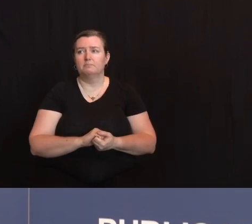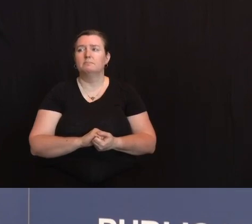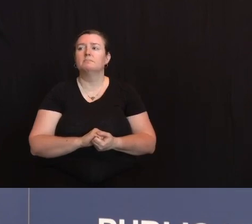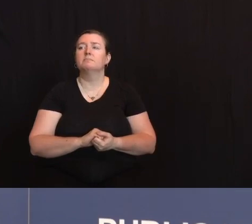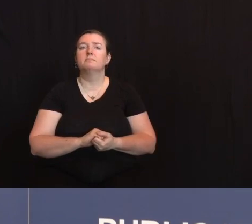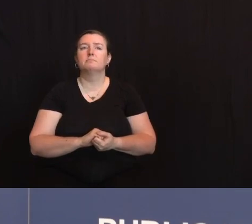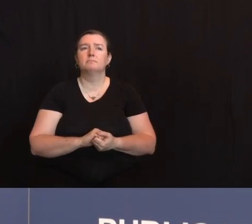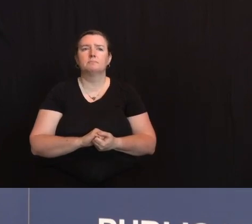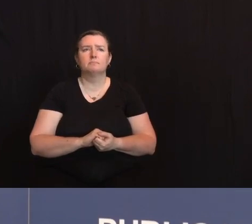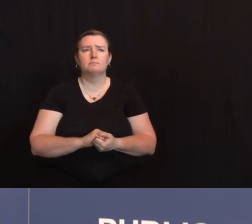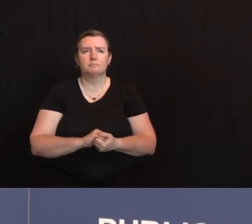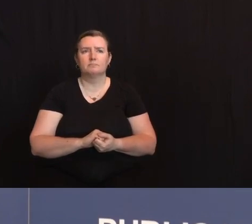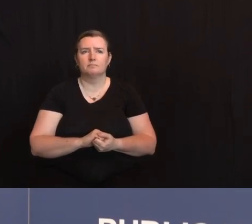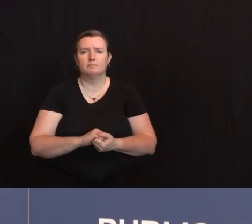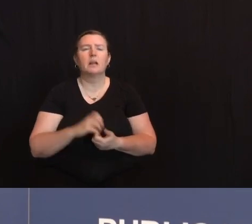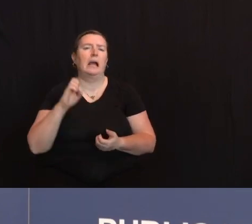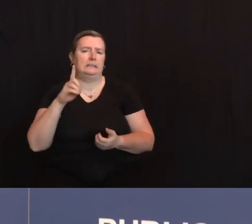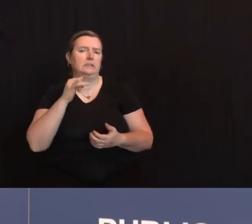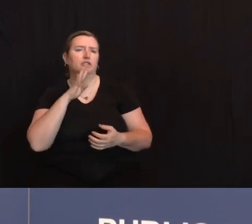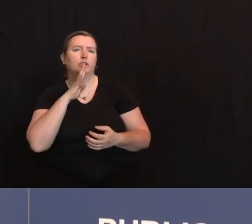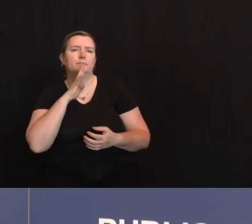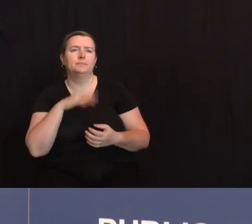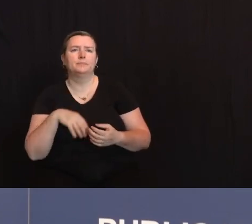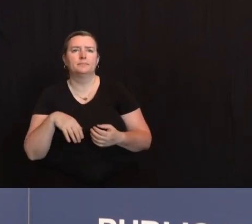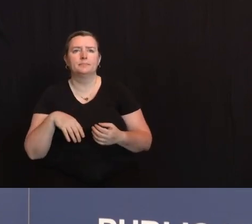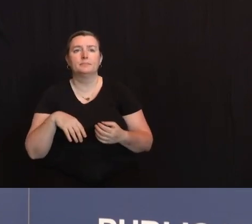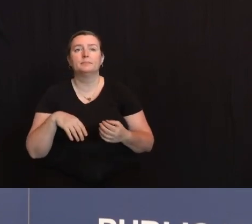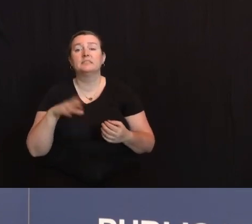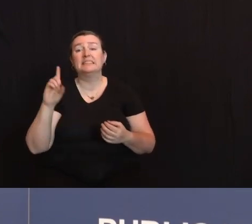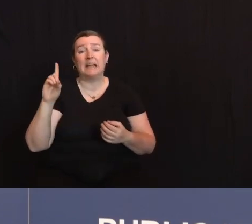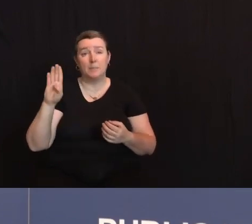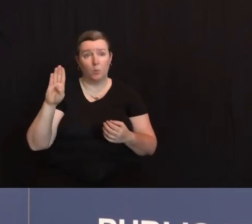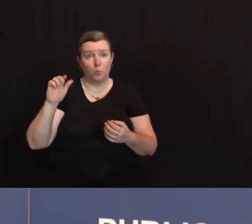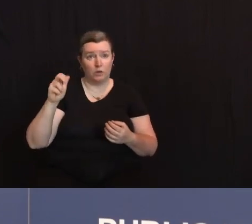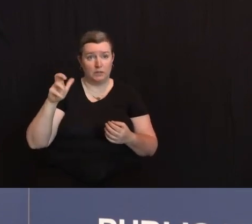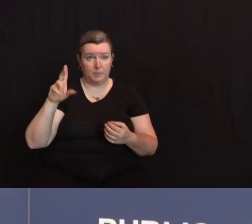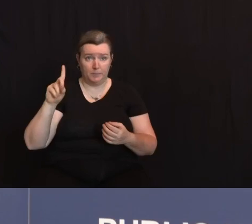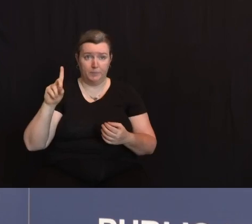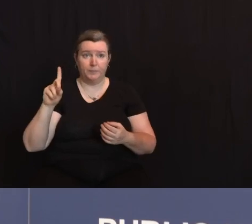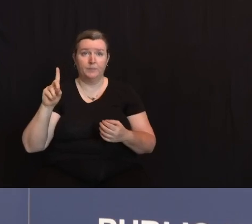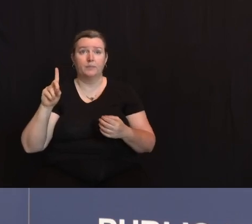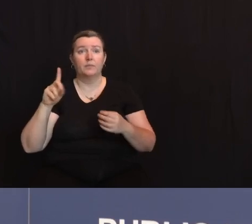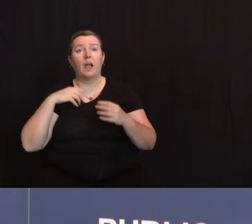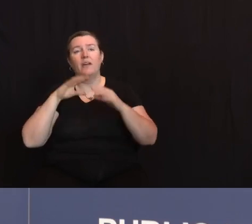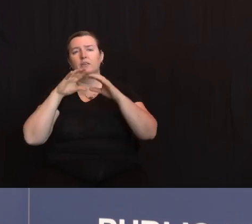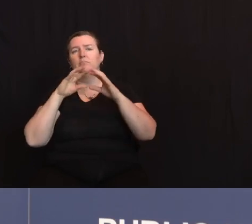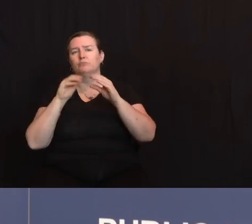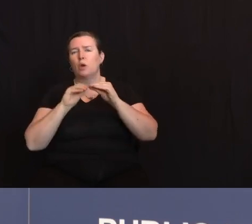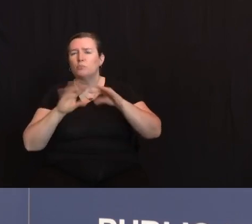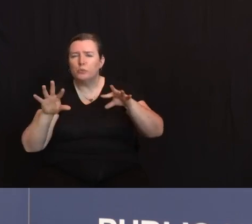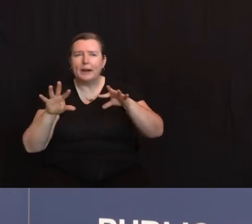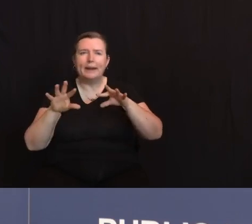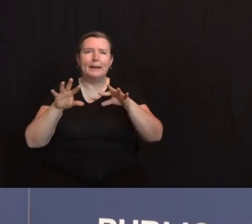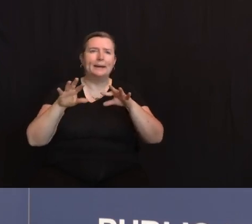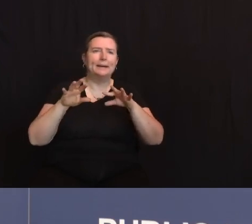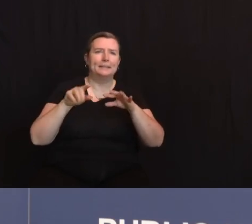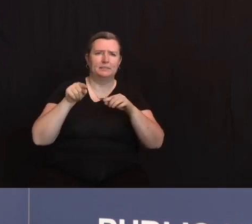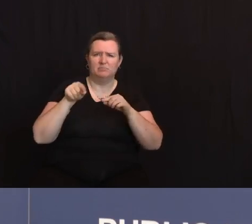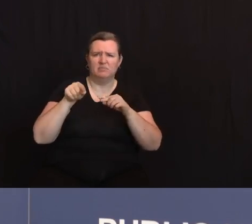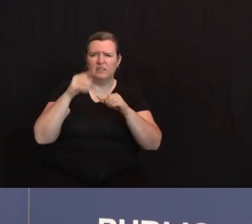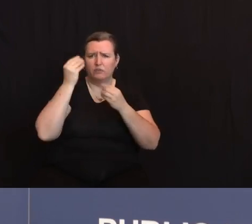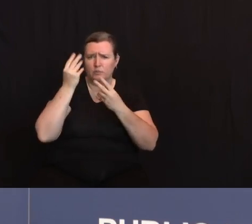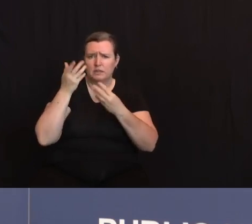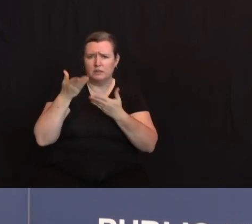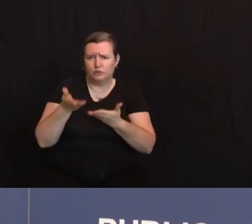that we have on our dashboard is we do list the long-term care facility outbreaks every day. We update the list of all